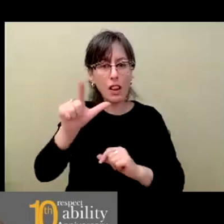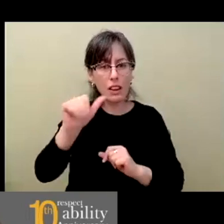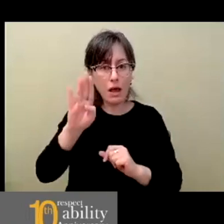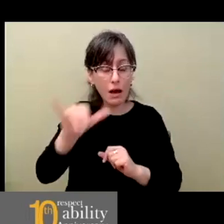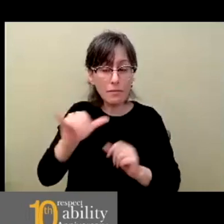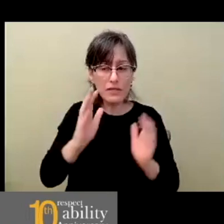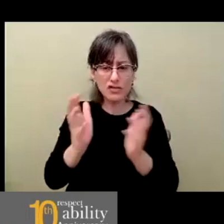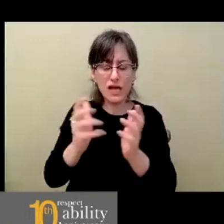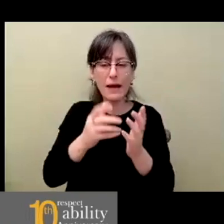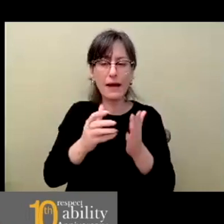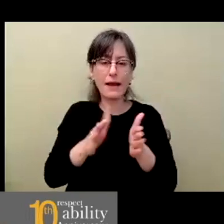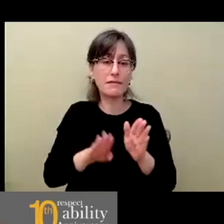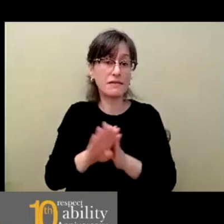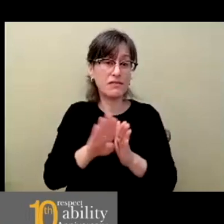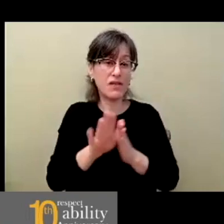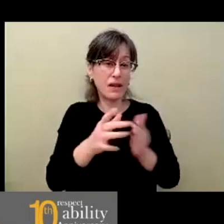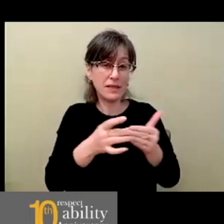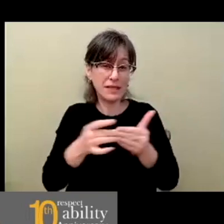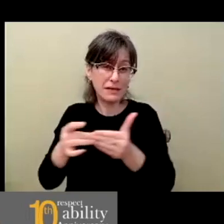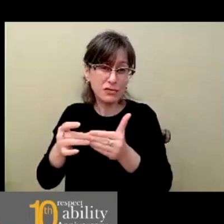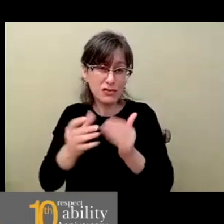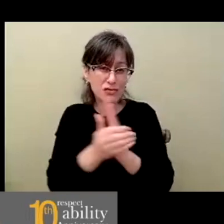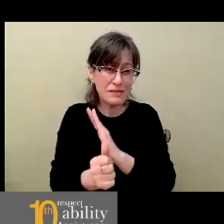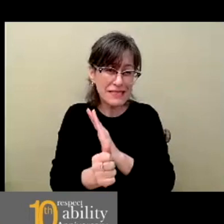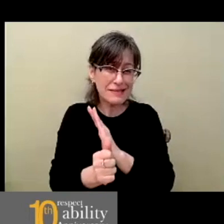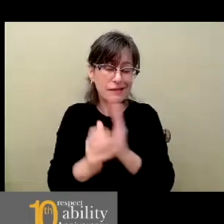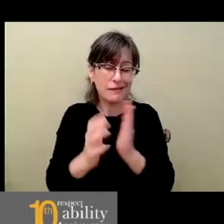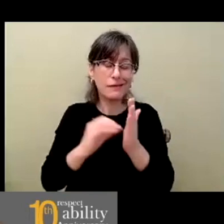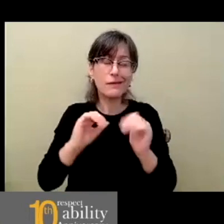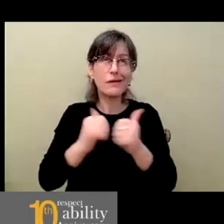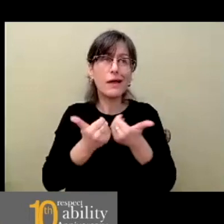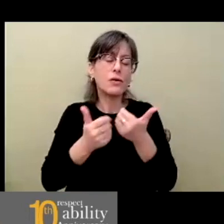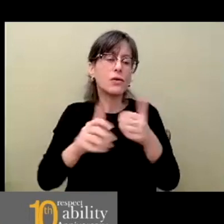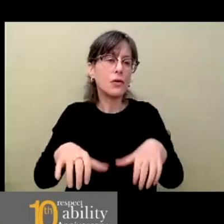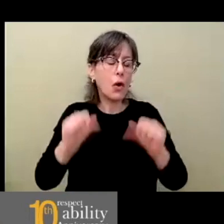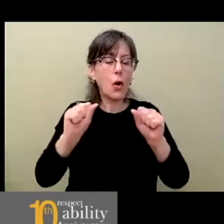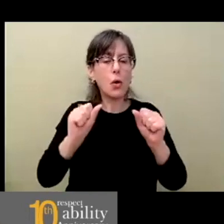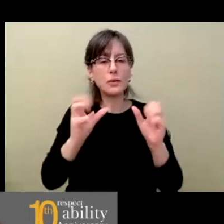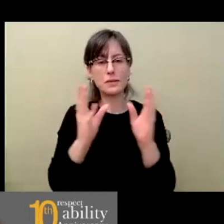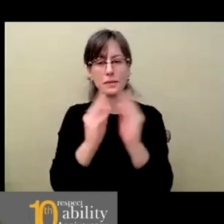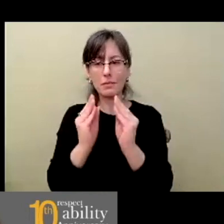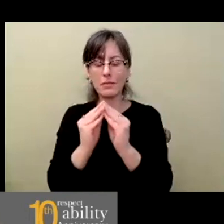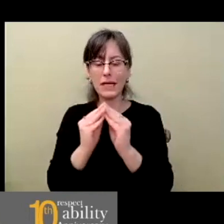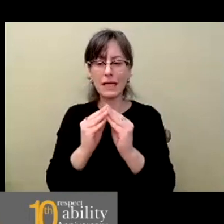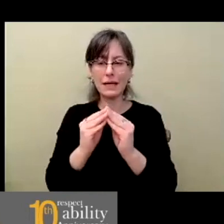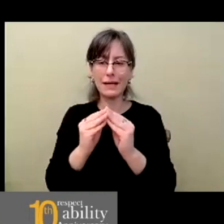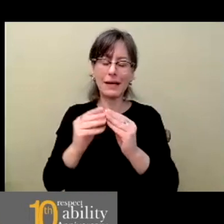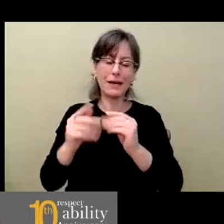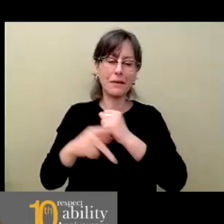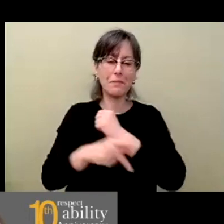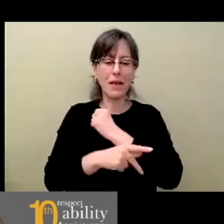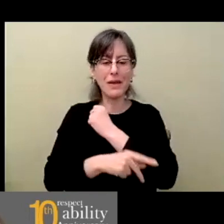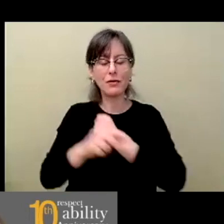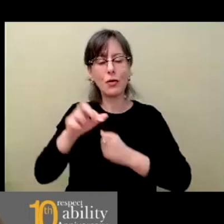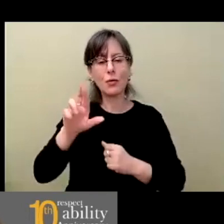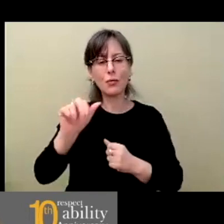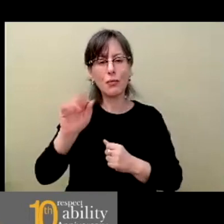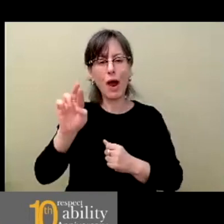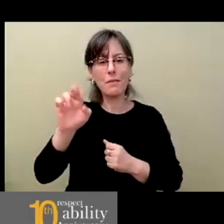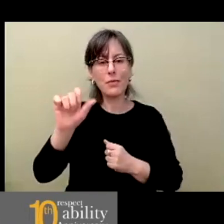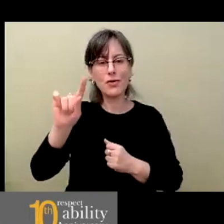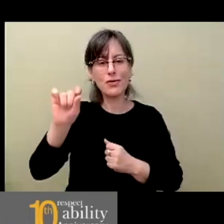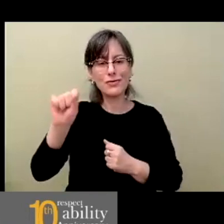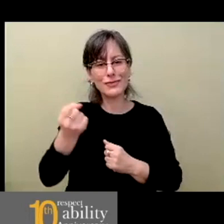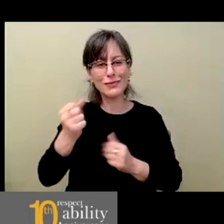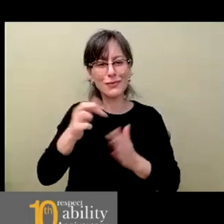some leadership skills and learn how to run a meeting, learn, Robert's Rules of Order, learn, some of that and